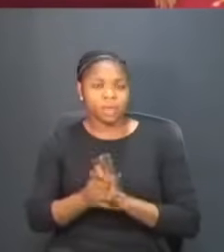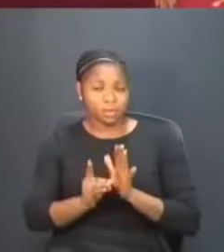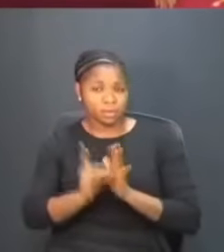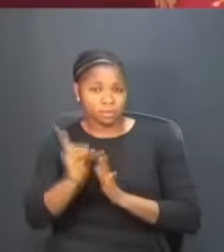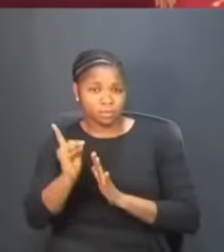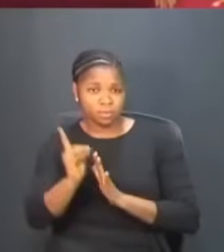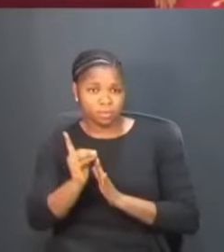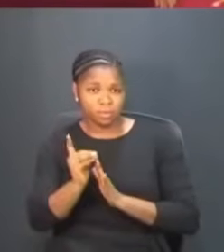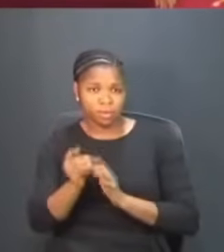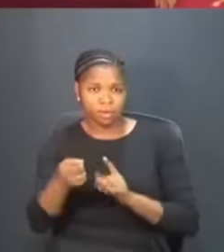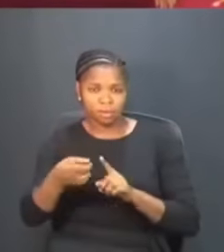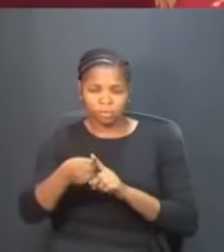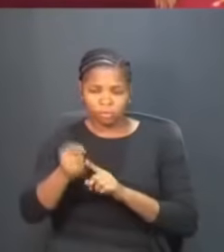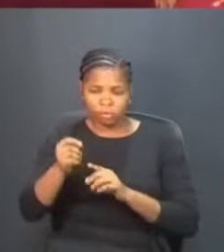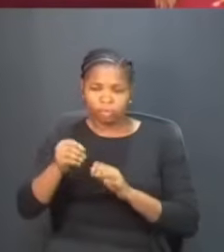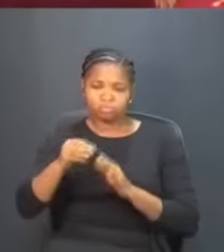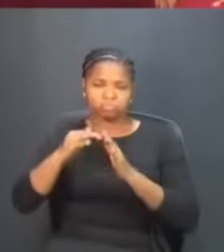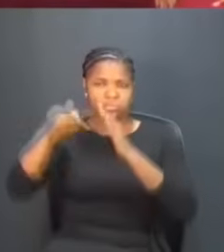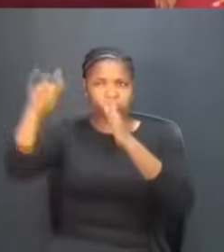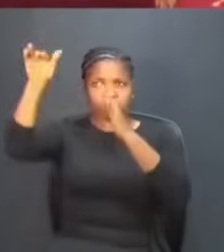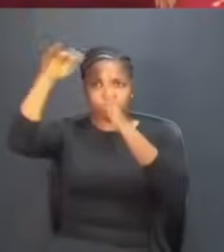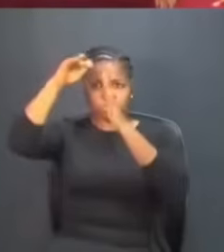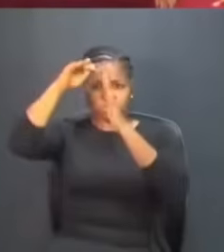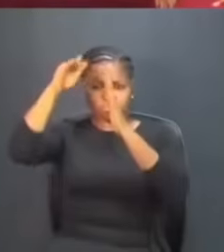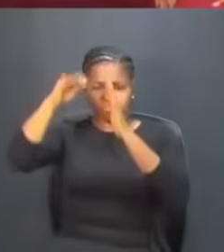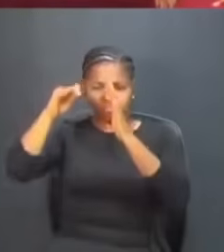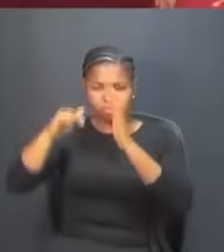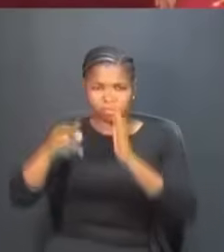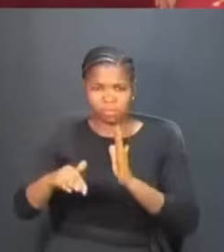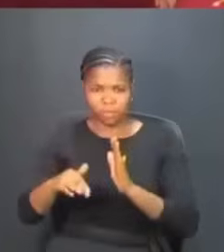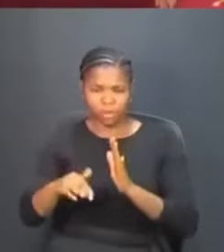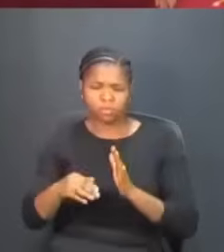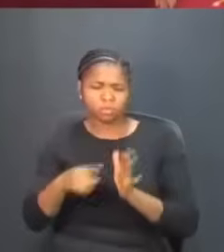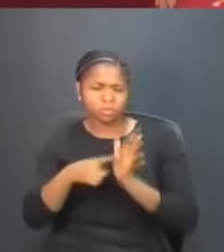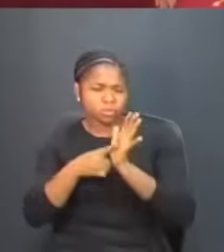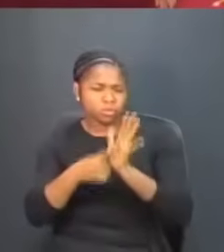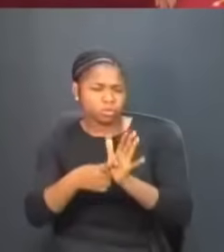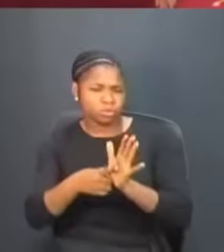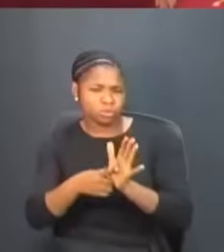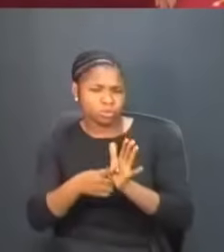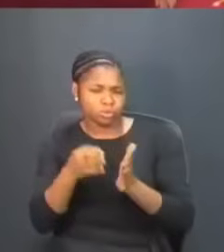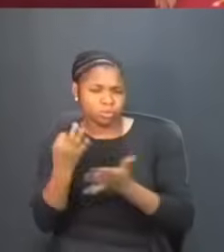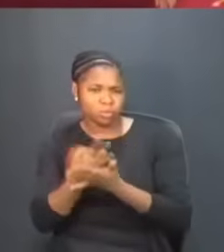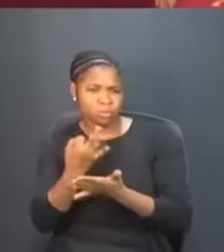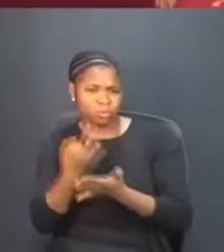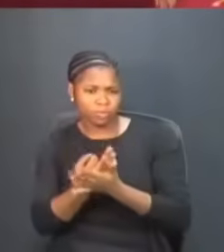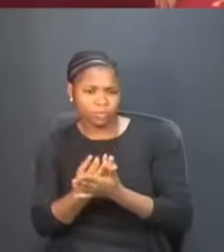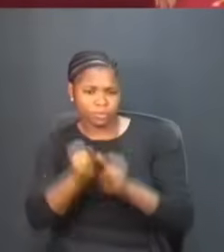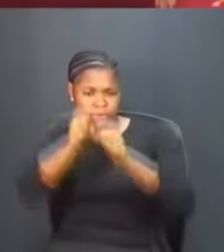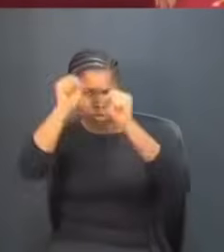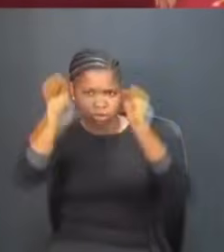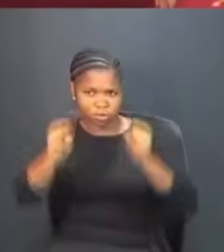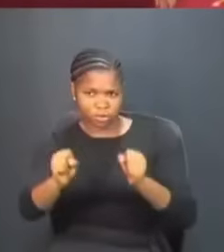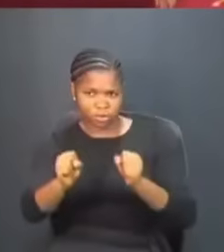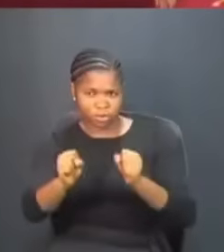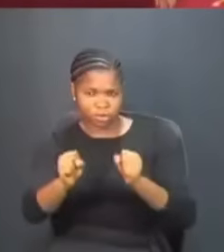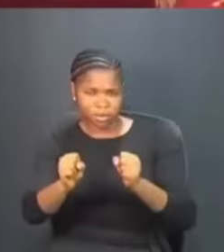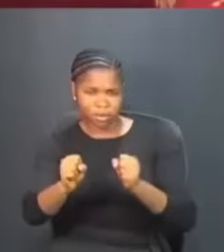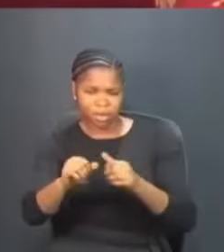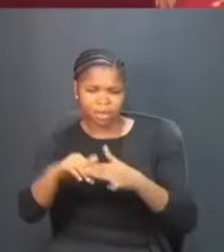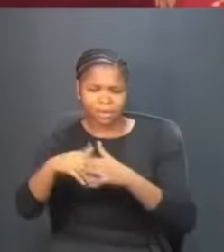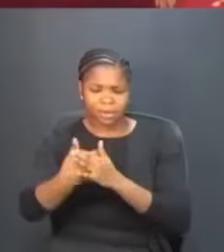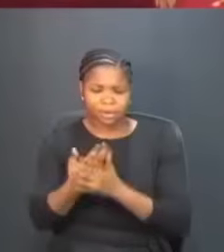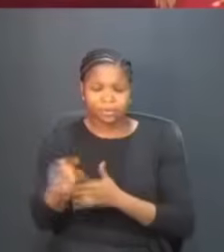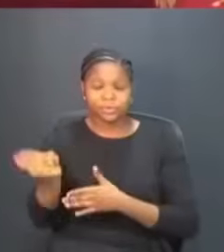top large-scale processors to determine financing structure and models for investment into the